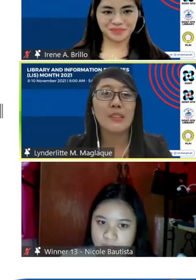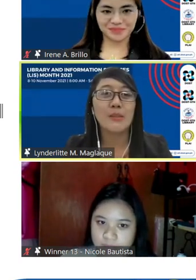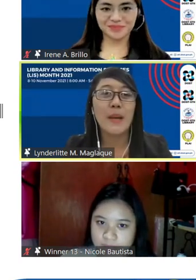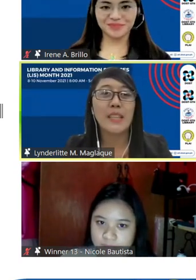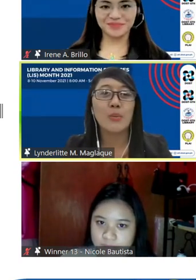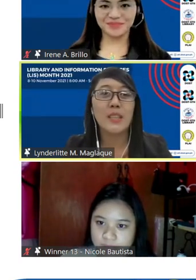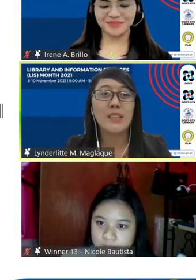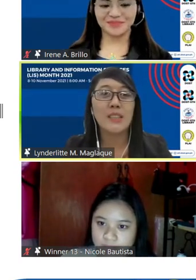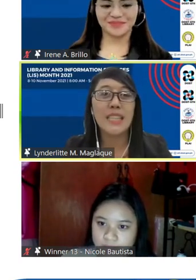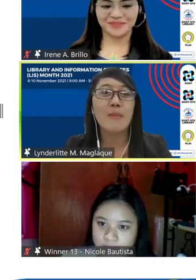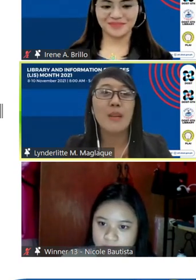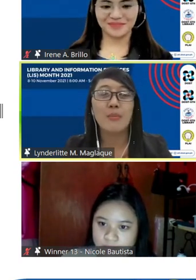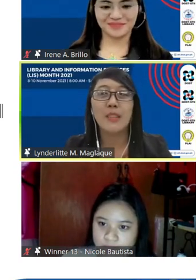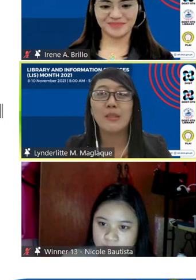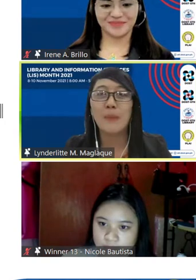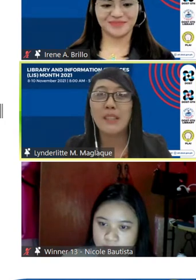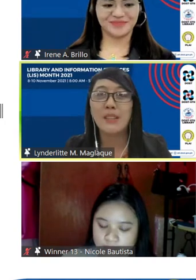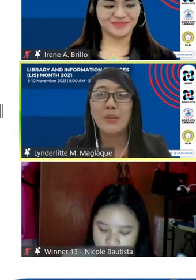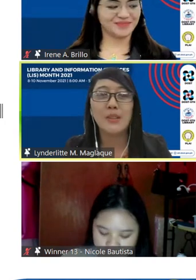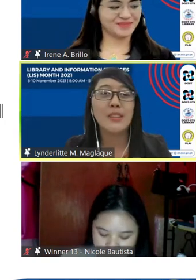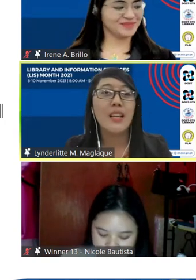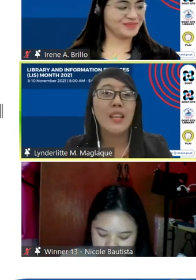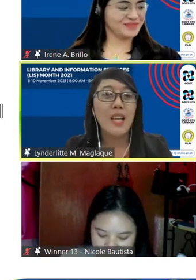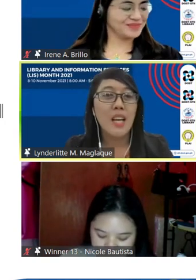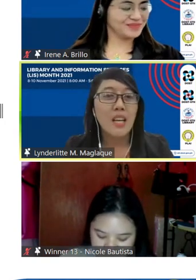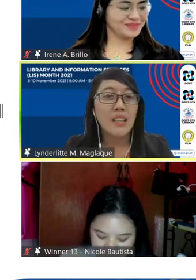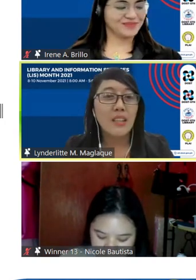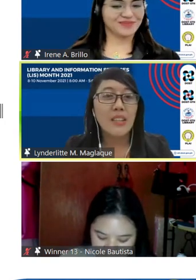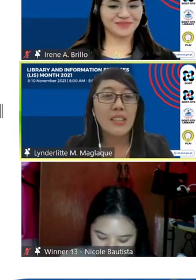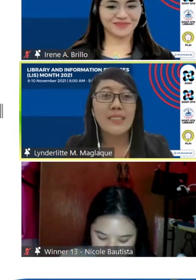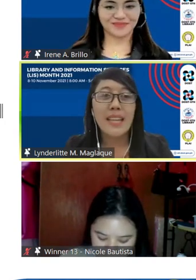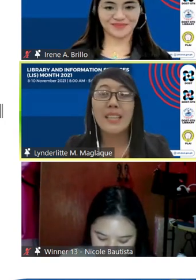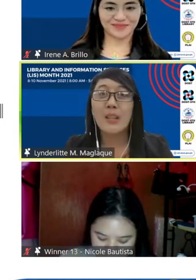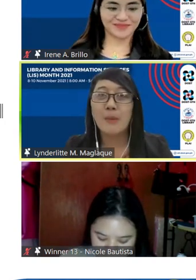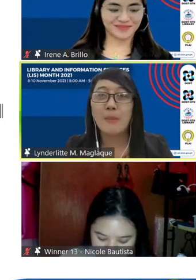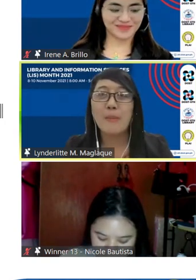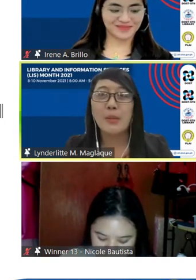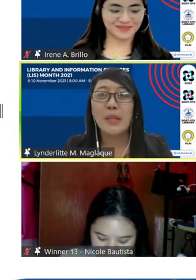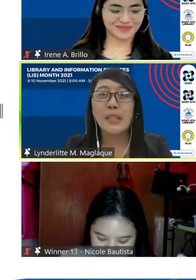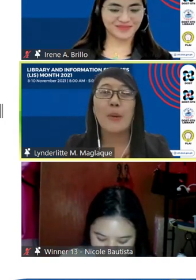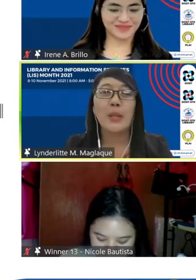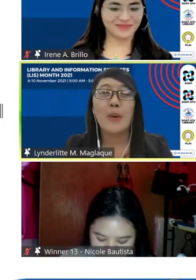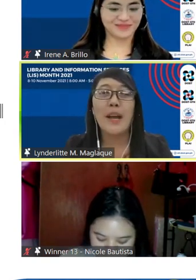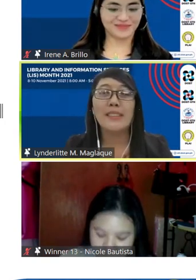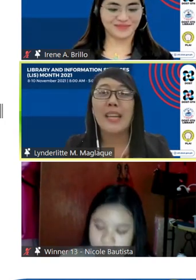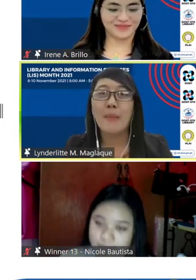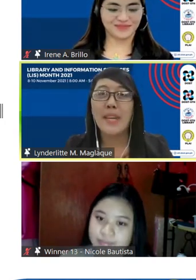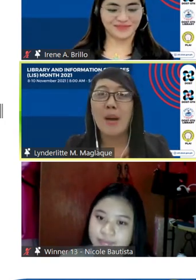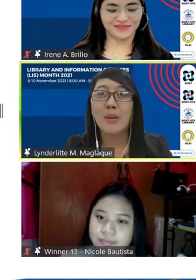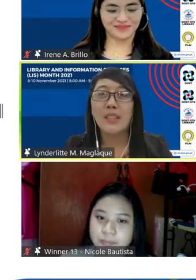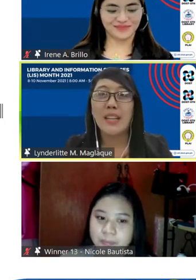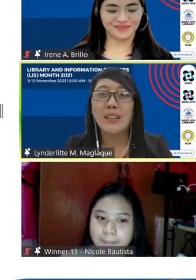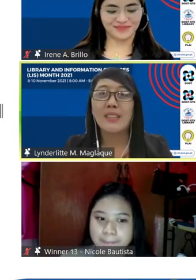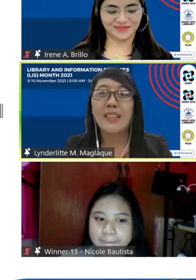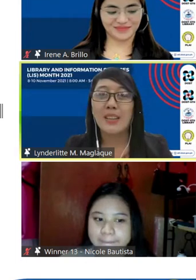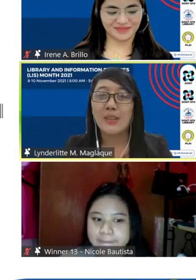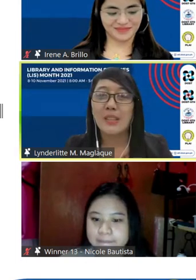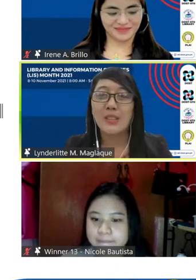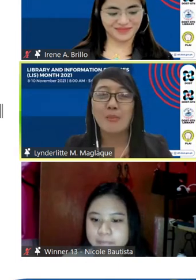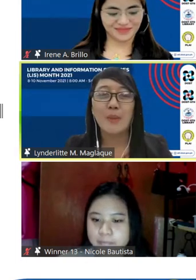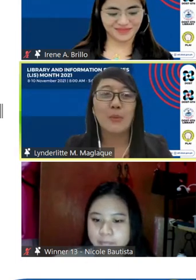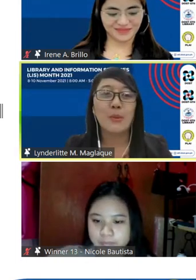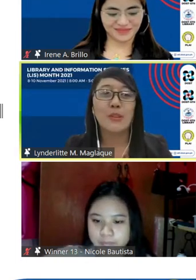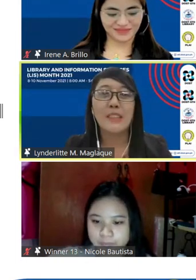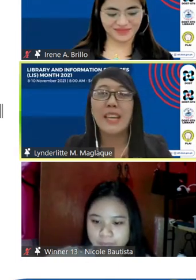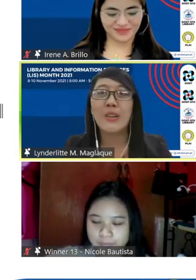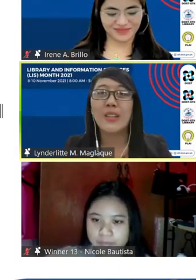Information Services Month with the theme Libraries Building Roads, given this 10th day of November 2021, signed by our director, Director